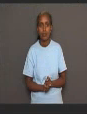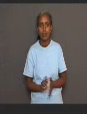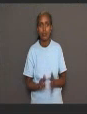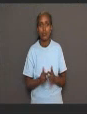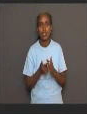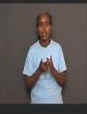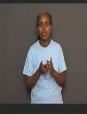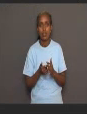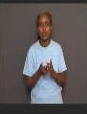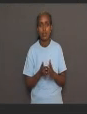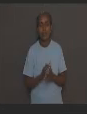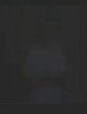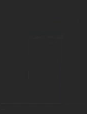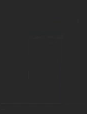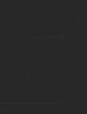Begin.